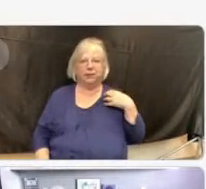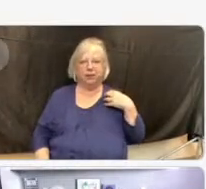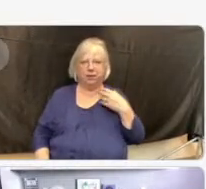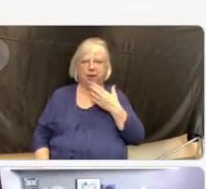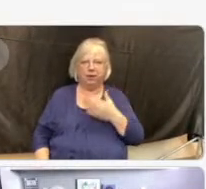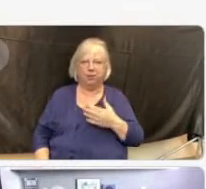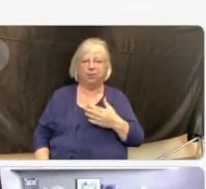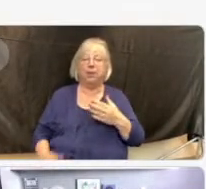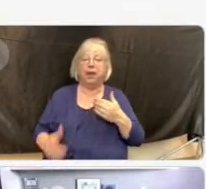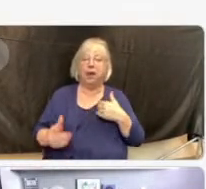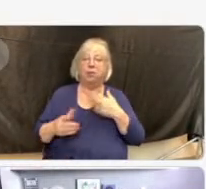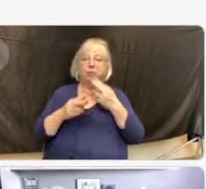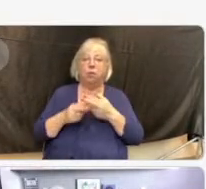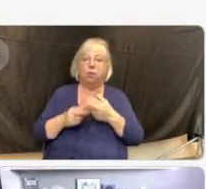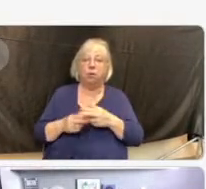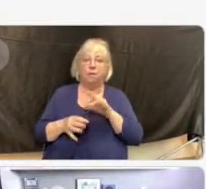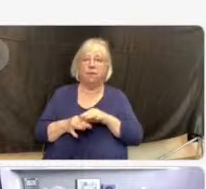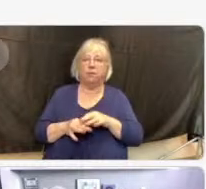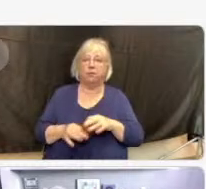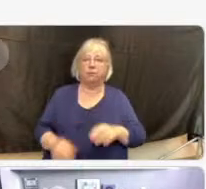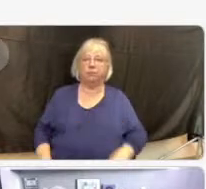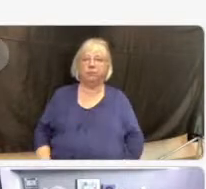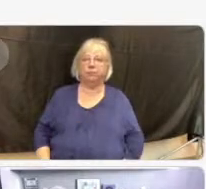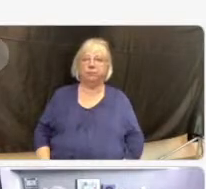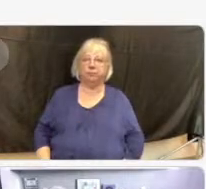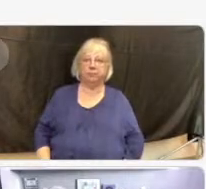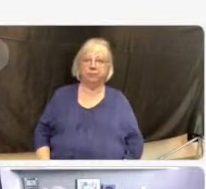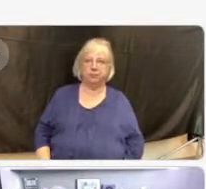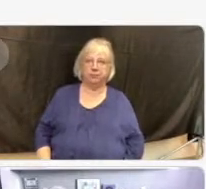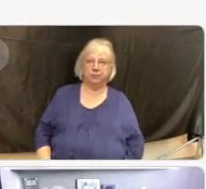we have a roll call vote? Yes.